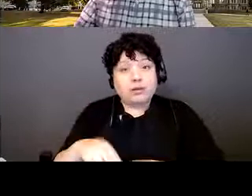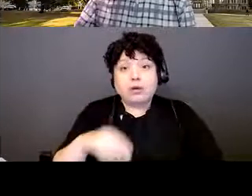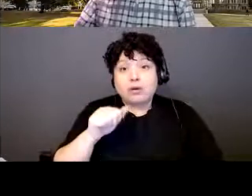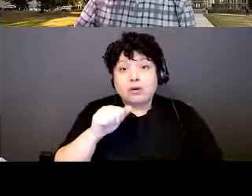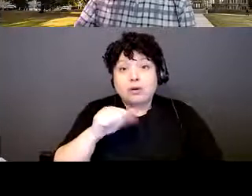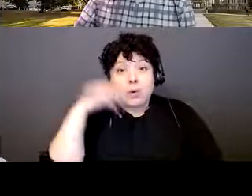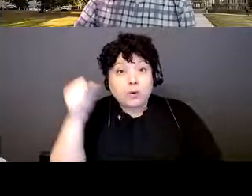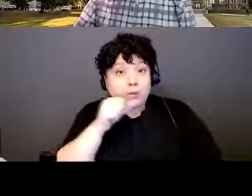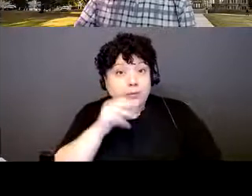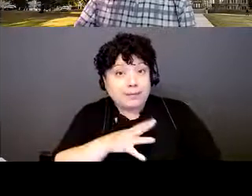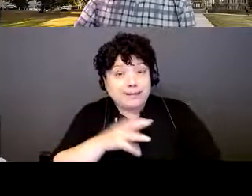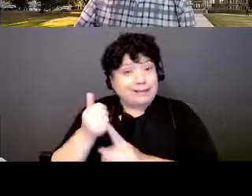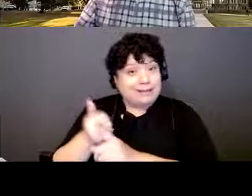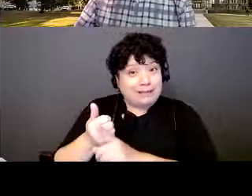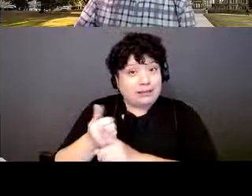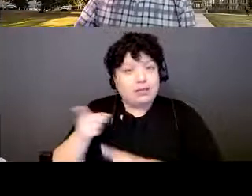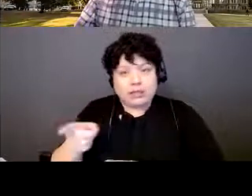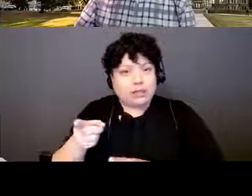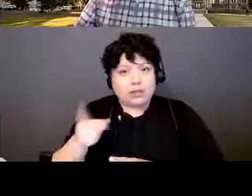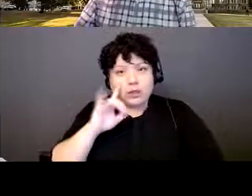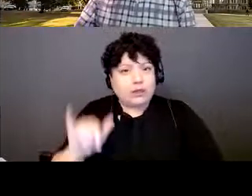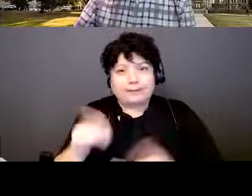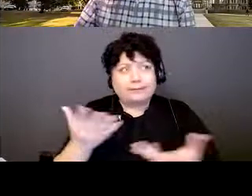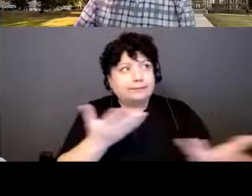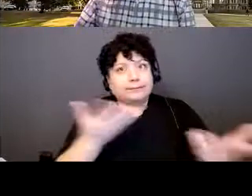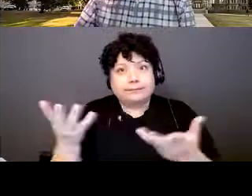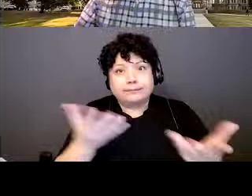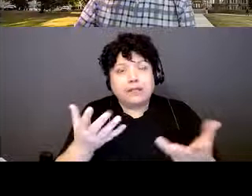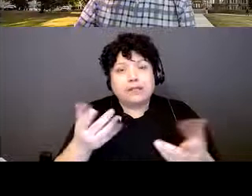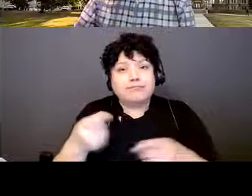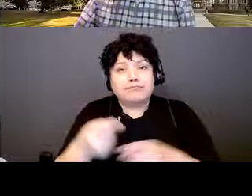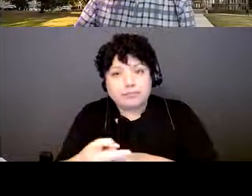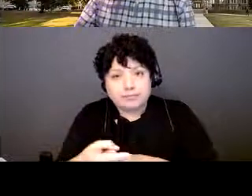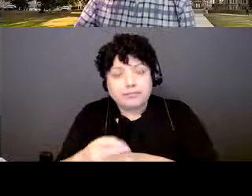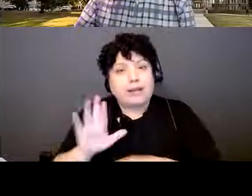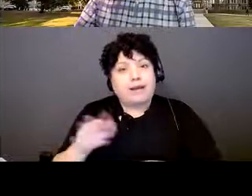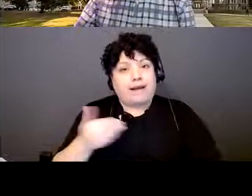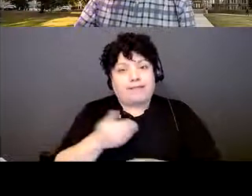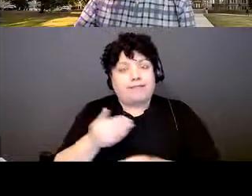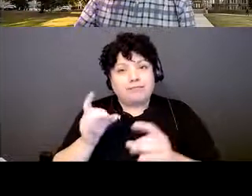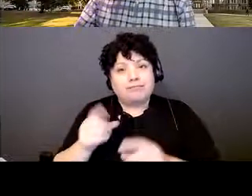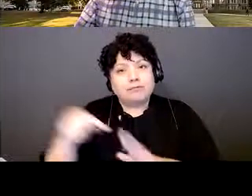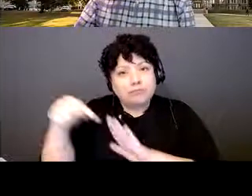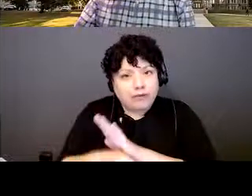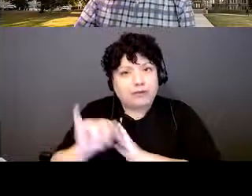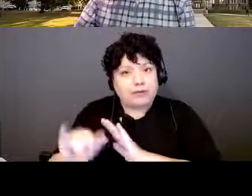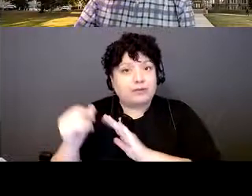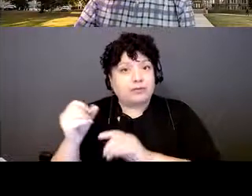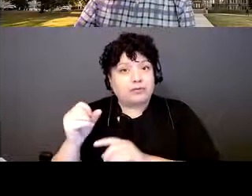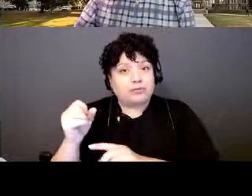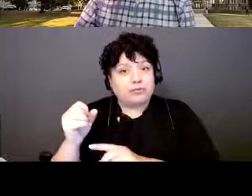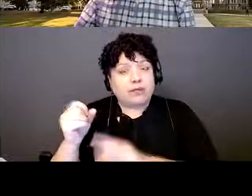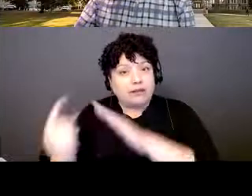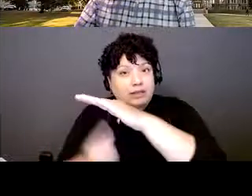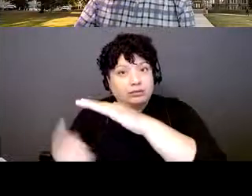of powerful forces that combine to create profound social isolation and invisibility on